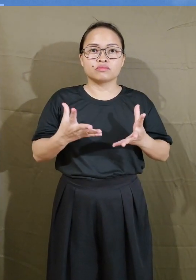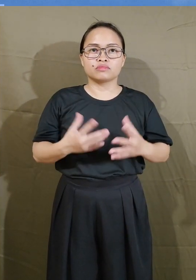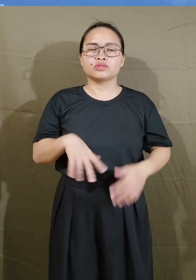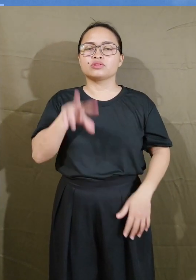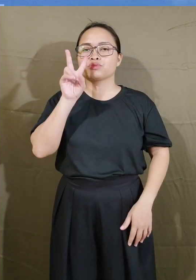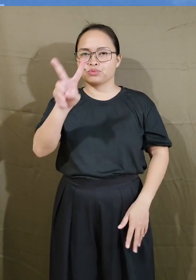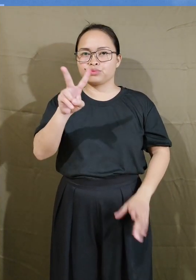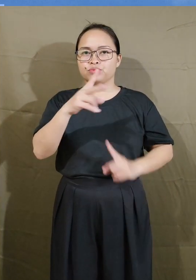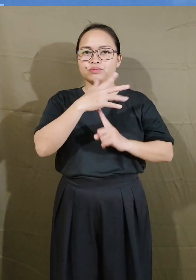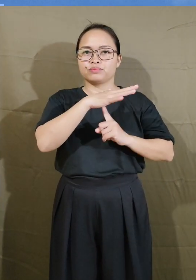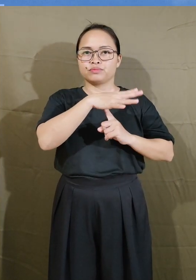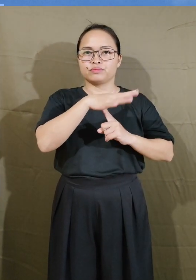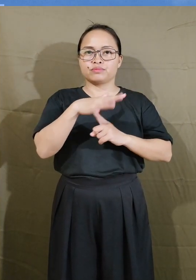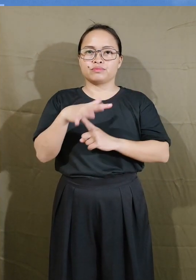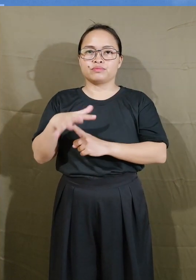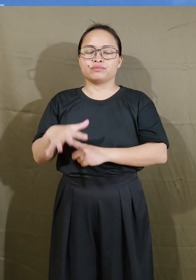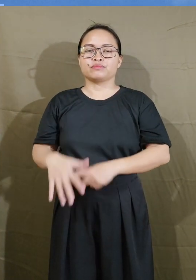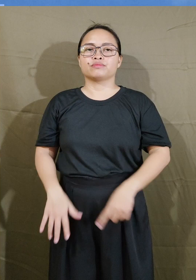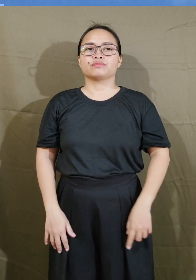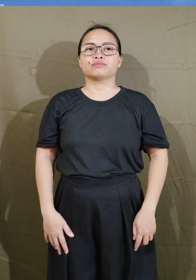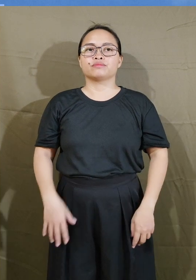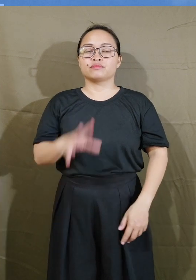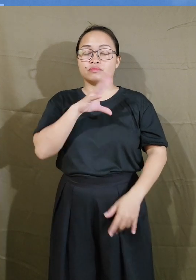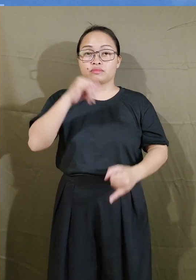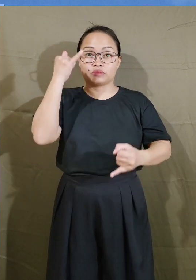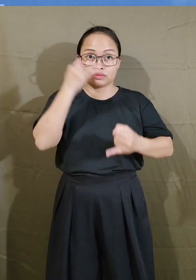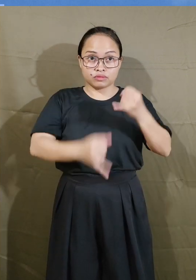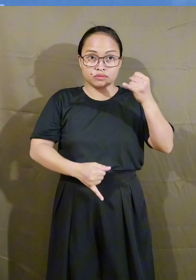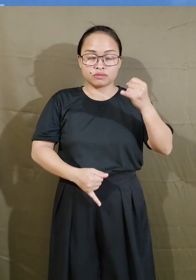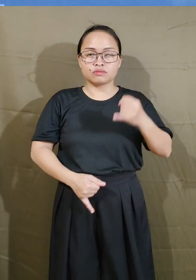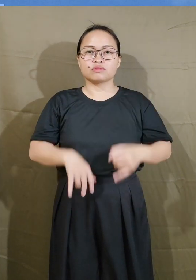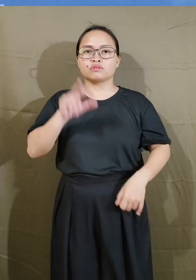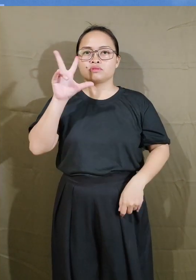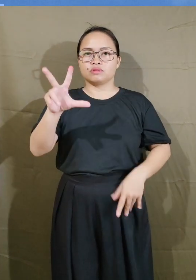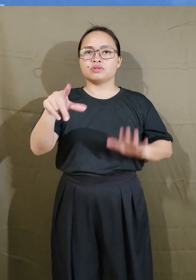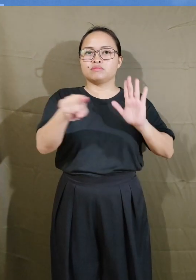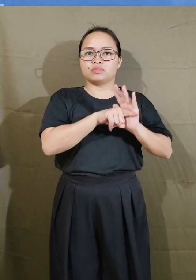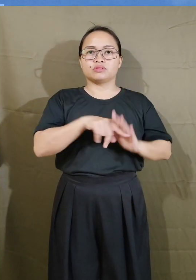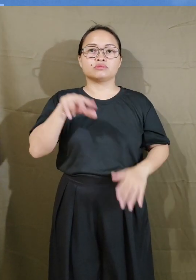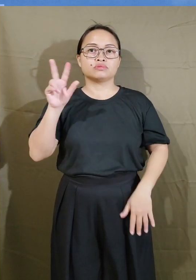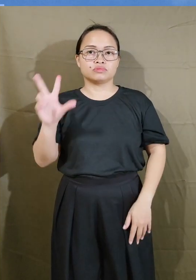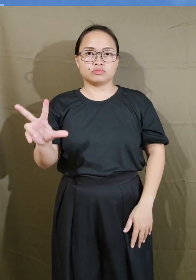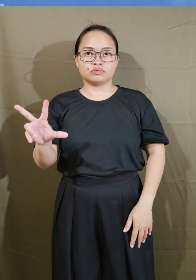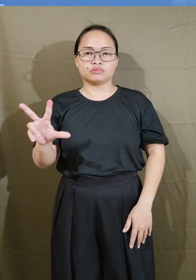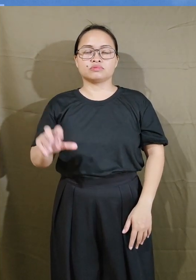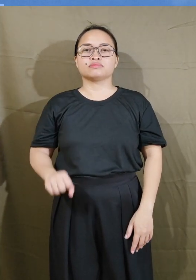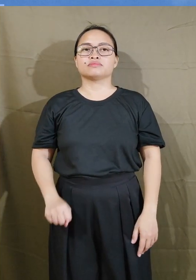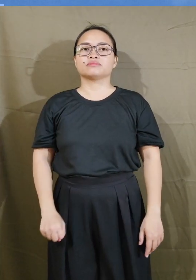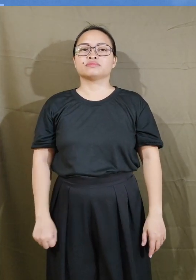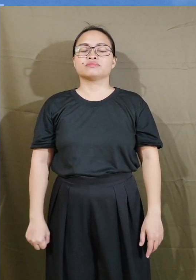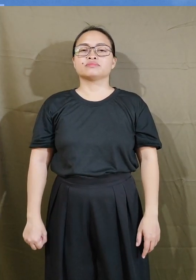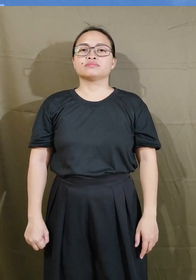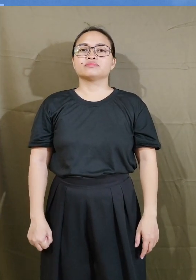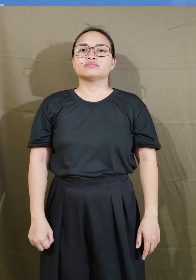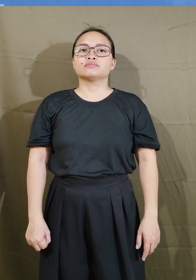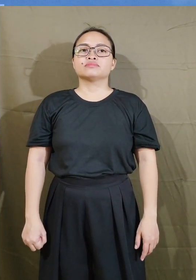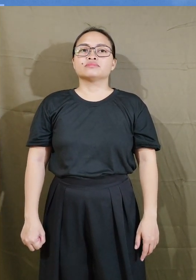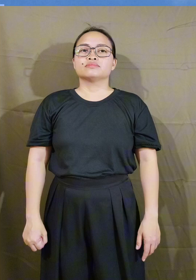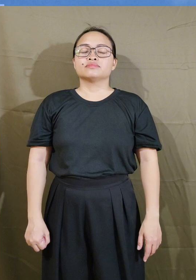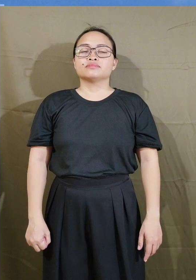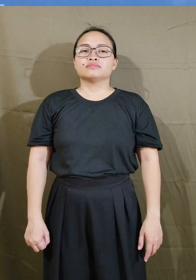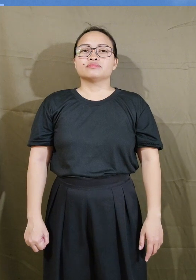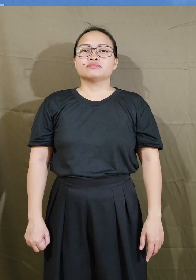us with 2 helicopters. And lastly, 3 minus 3,